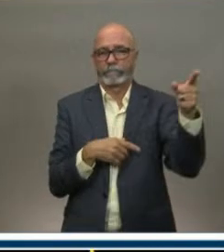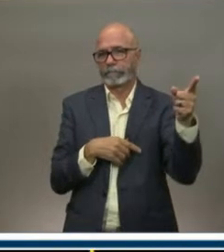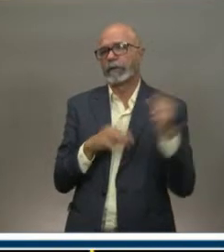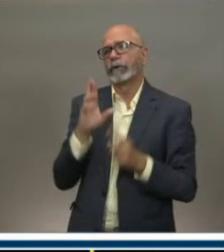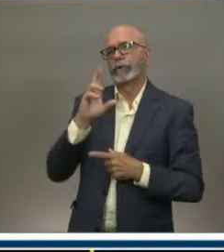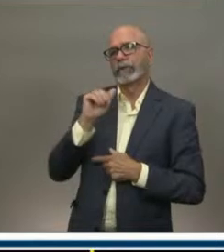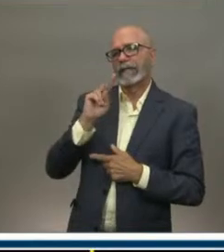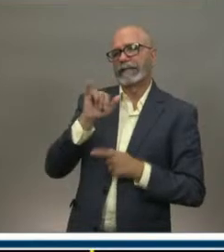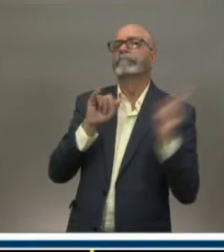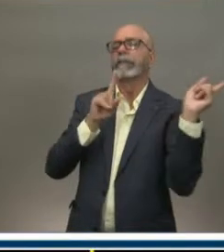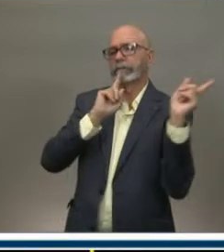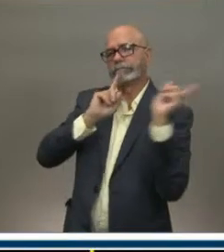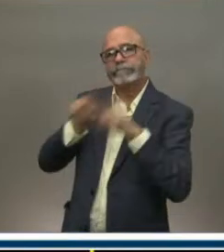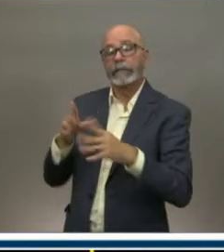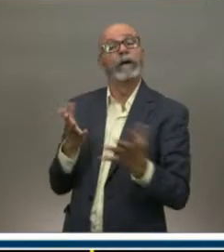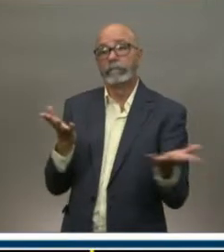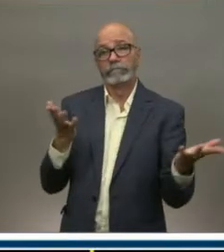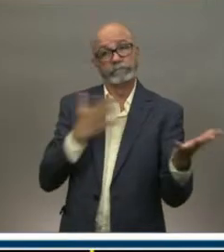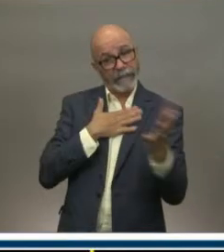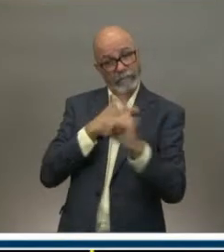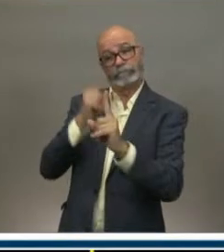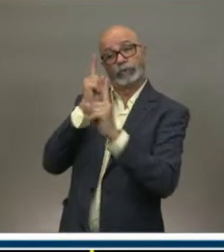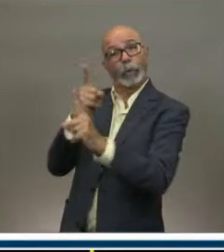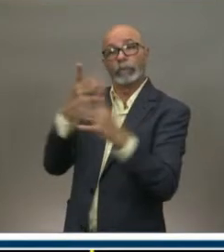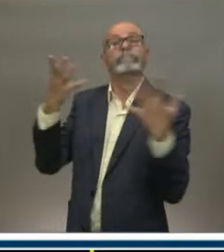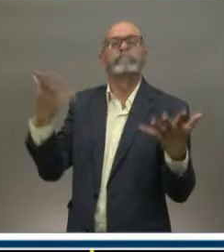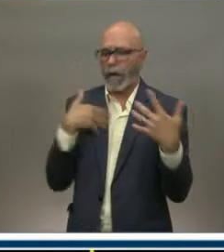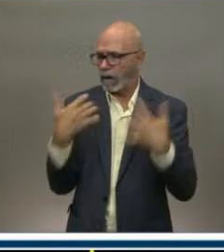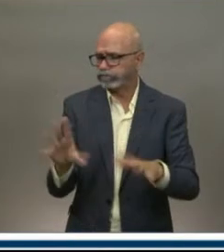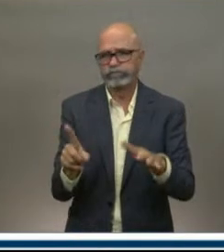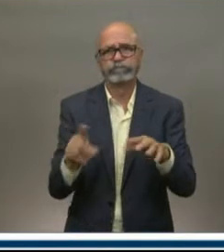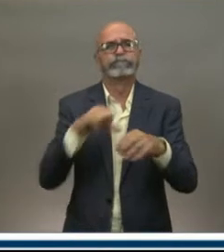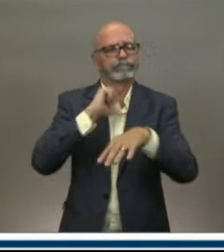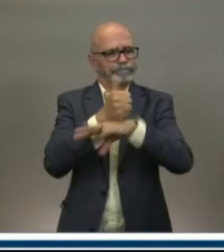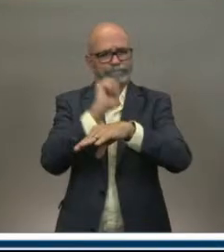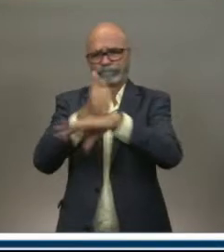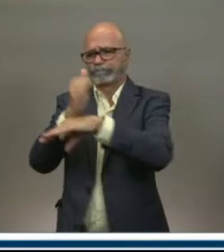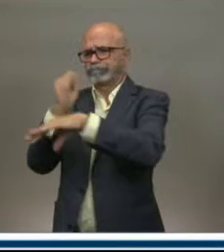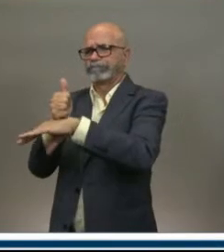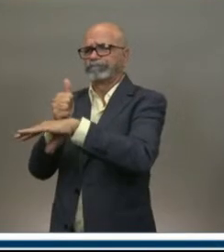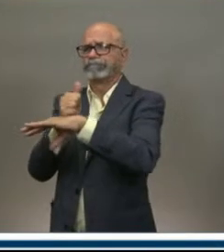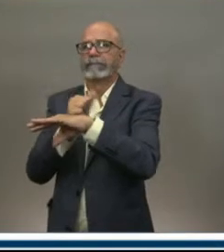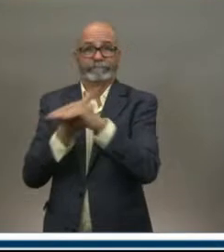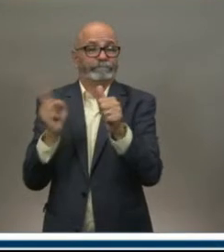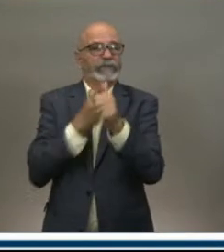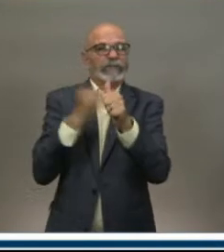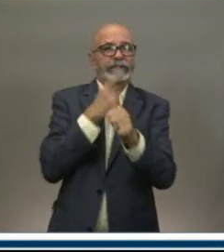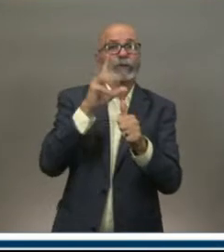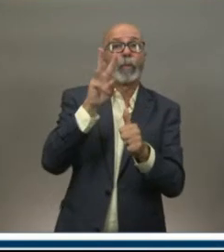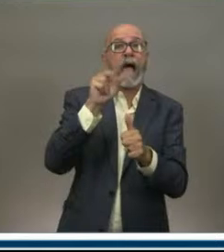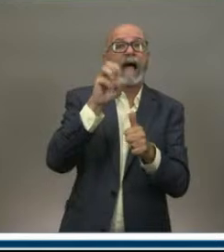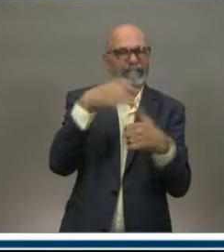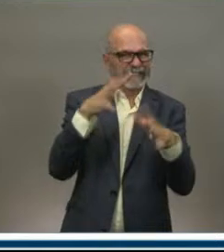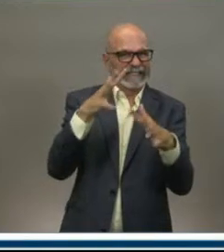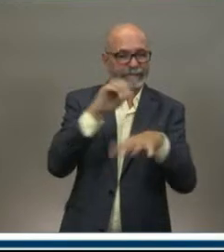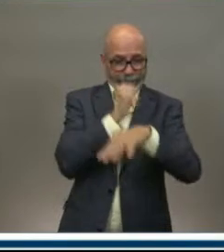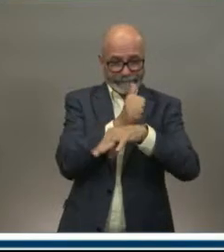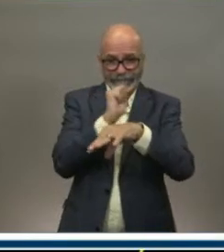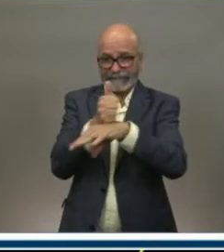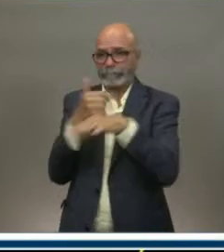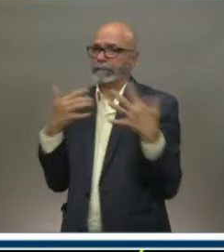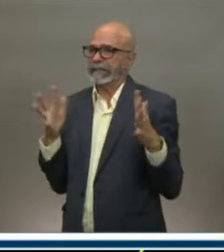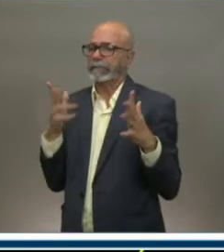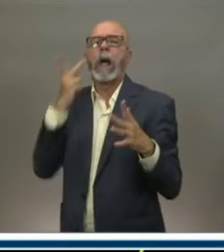and some items were things that were implemented through the first wave. Just for example, the notion of